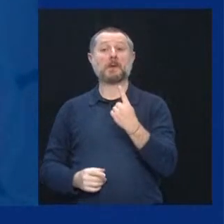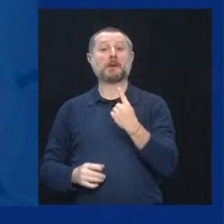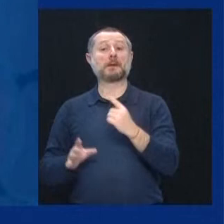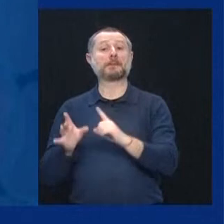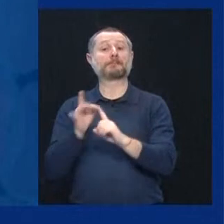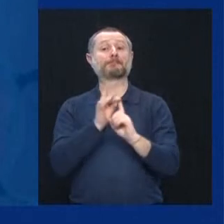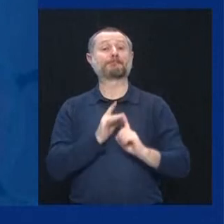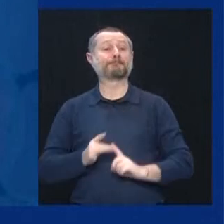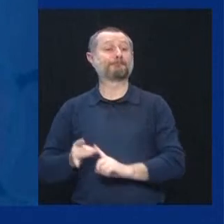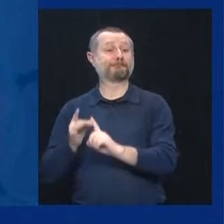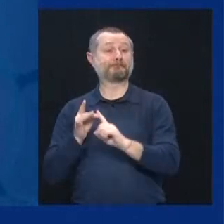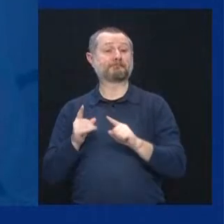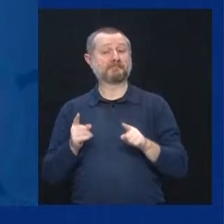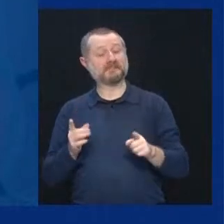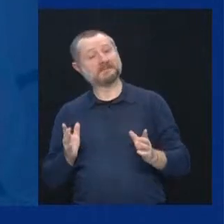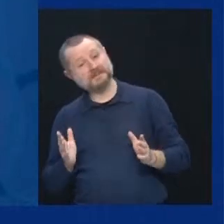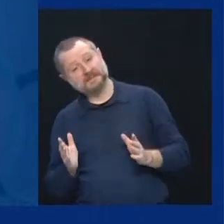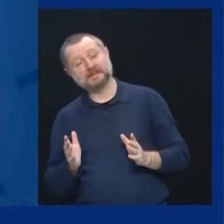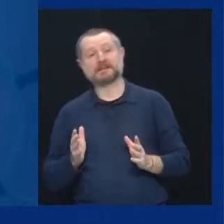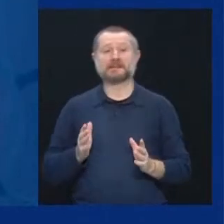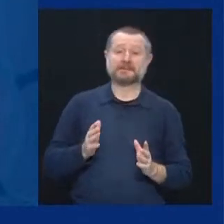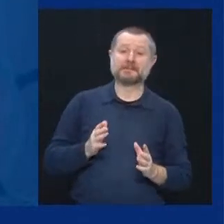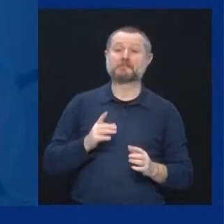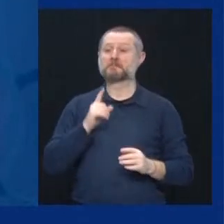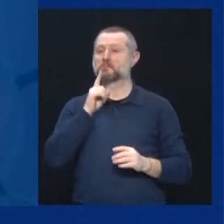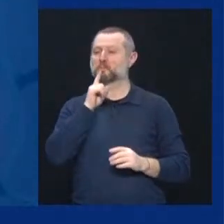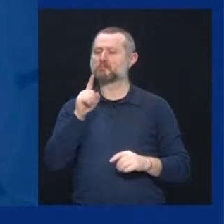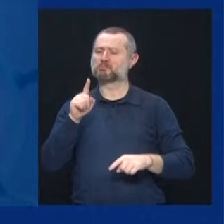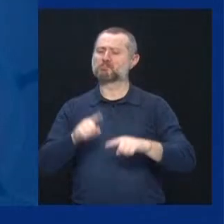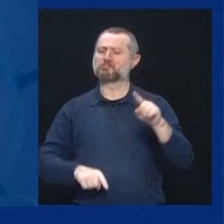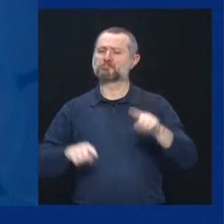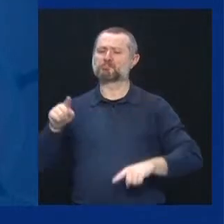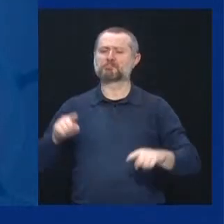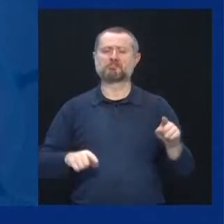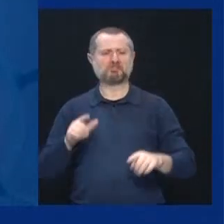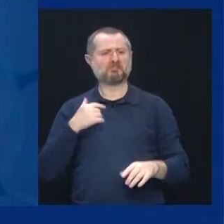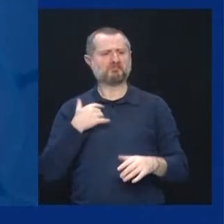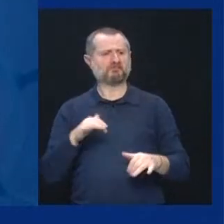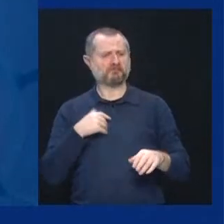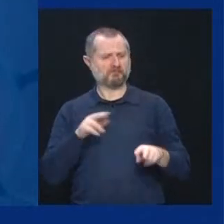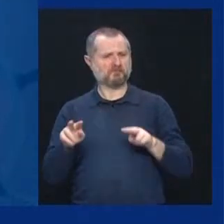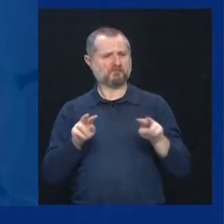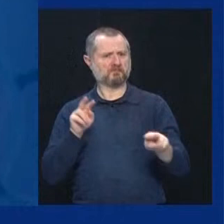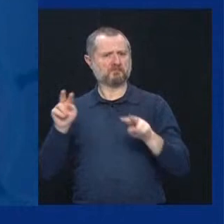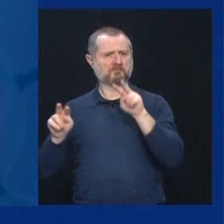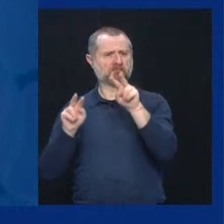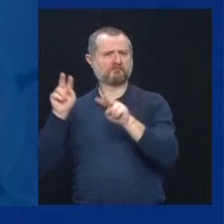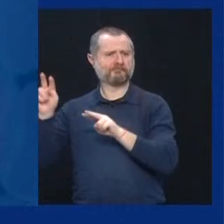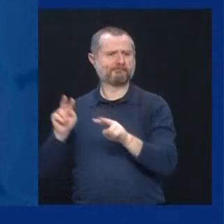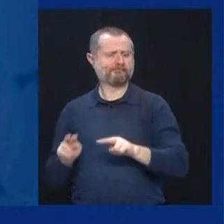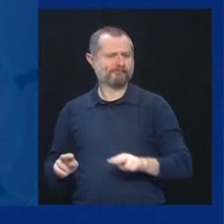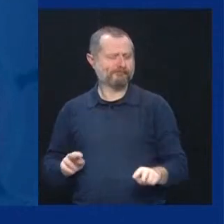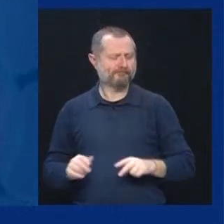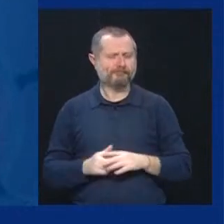Positivity, wide variety on positivity, as you see.